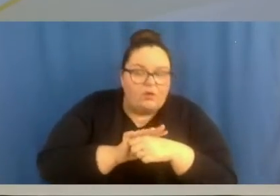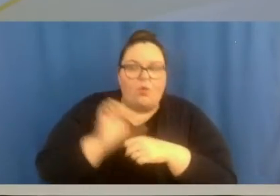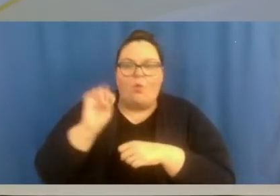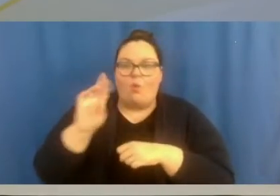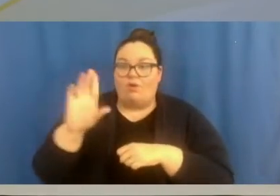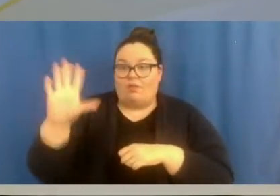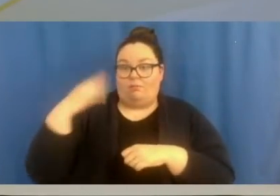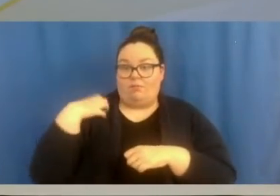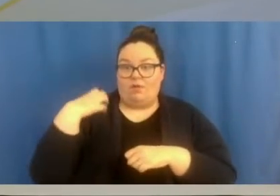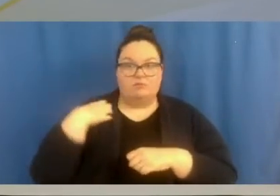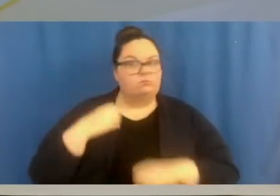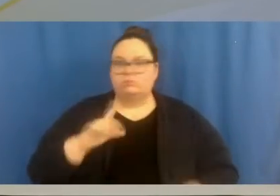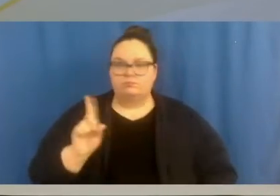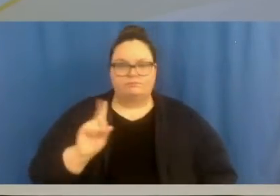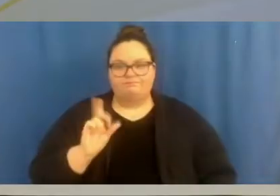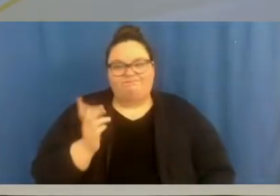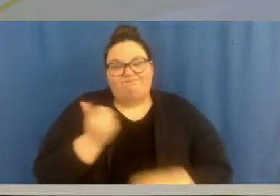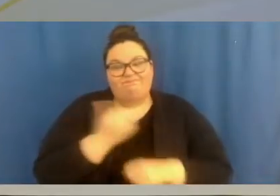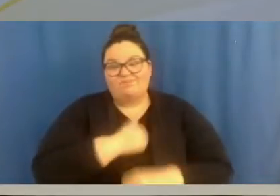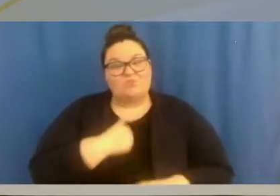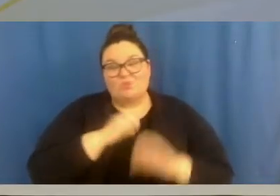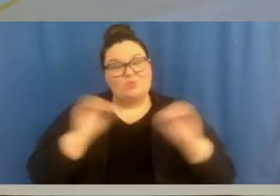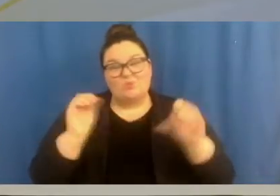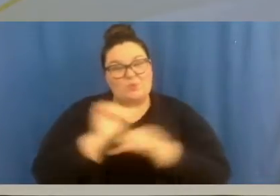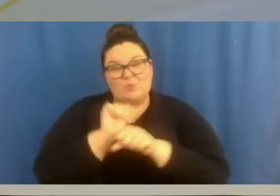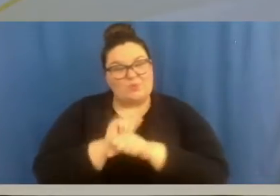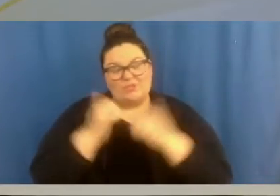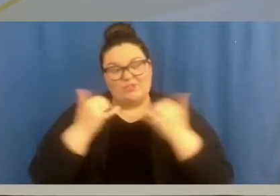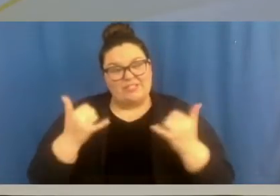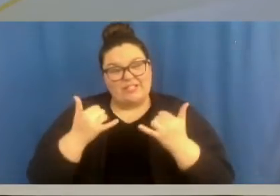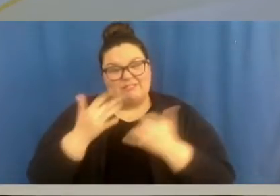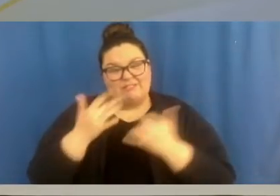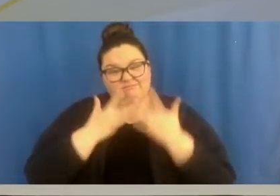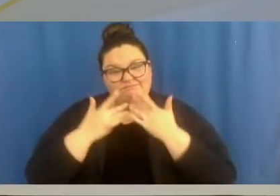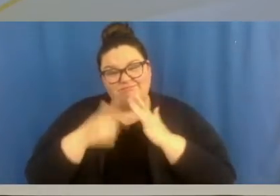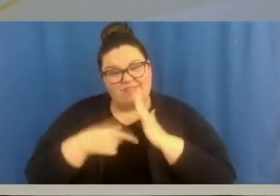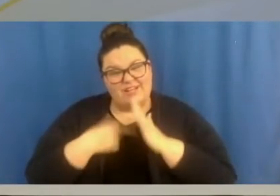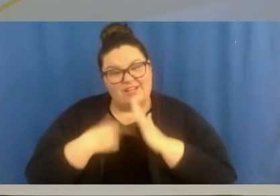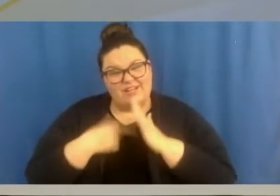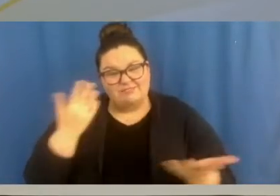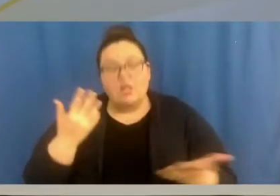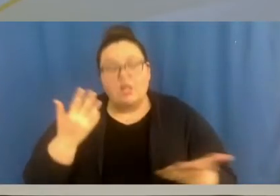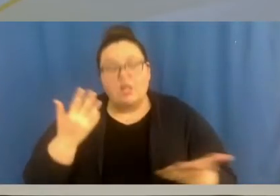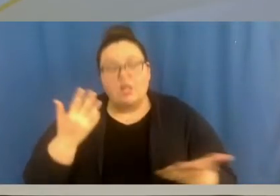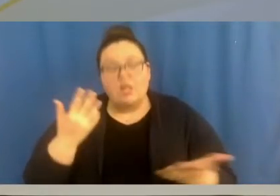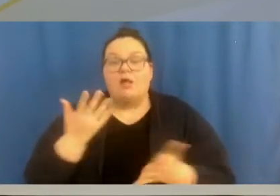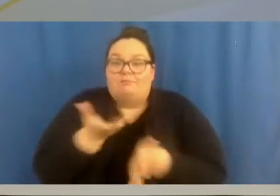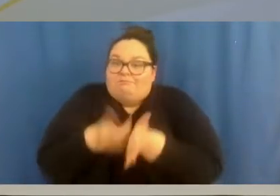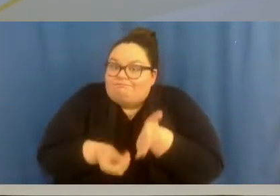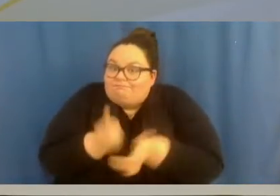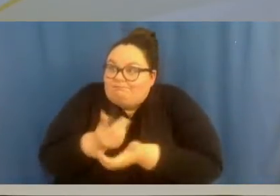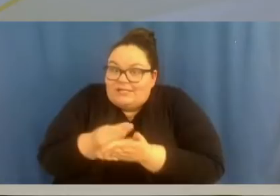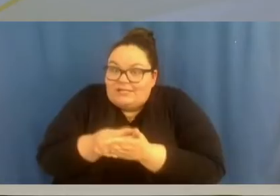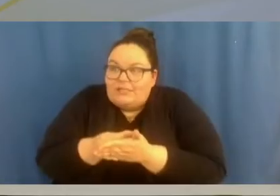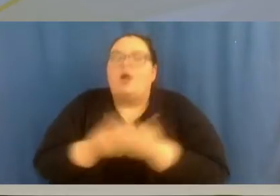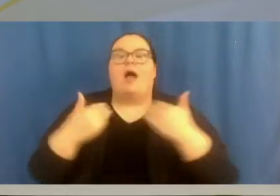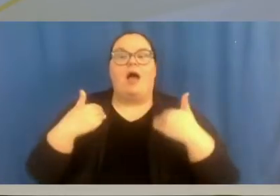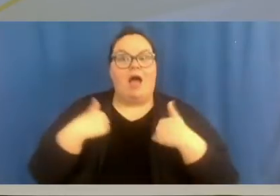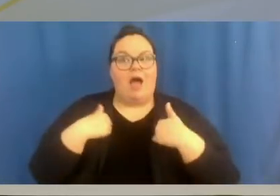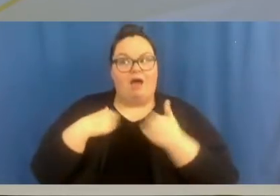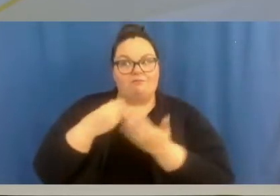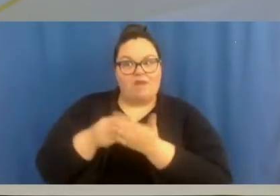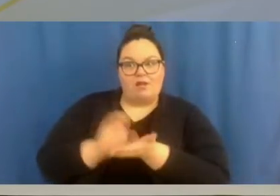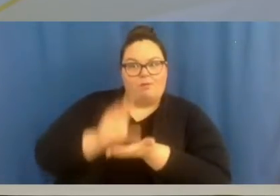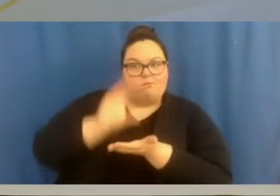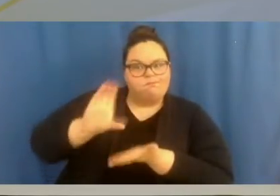want them back at this time, anything there's a gap, we want to make sure that there's a fund there to access, and this is what that $1 million is